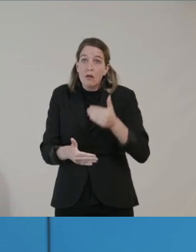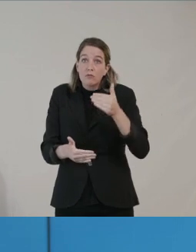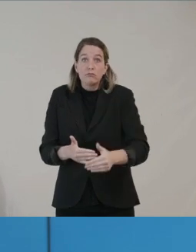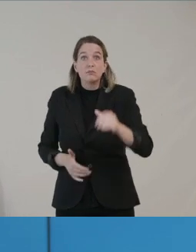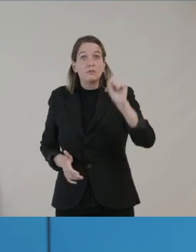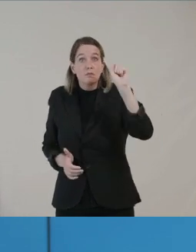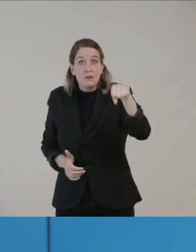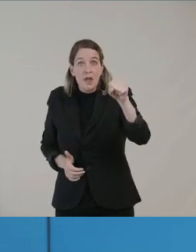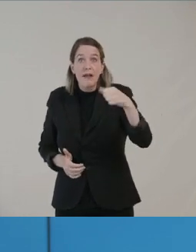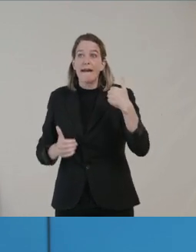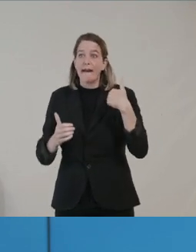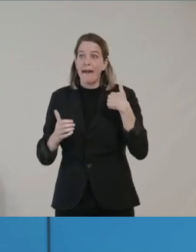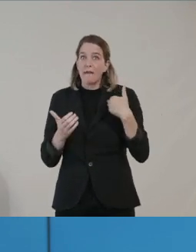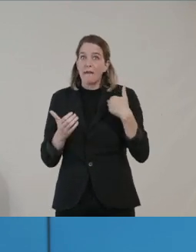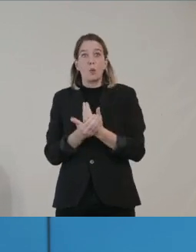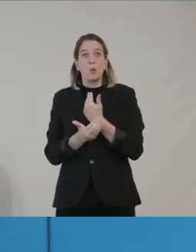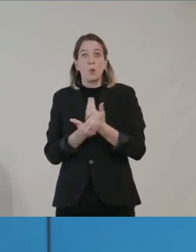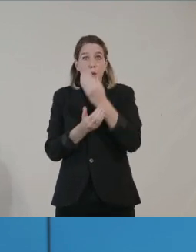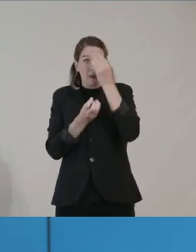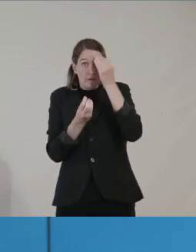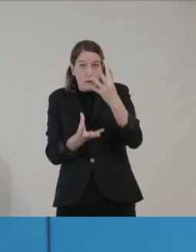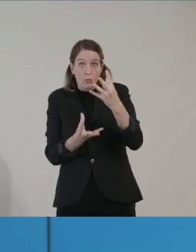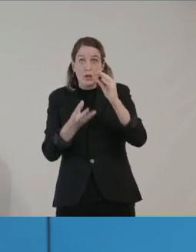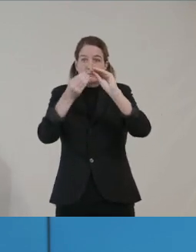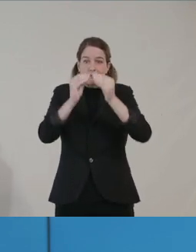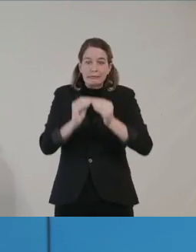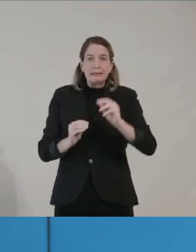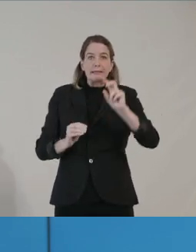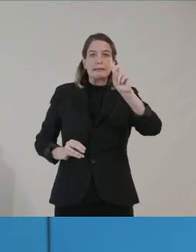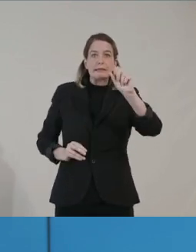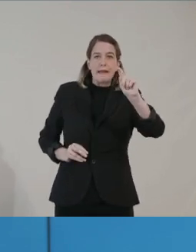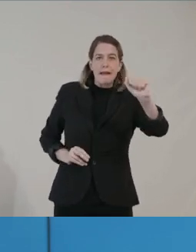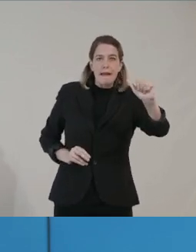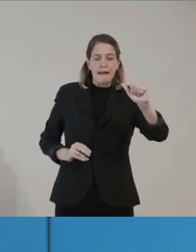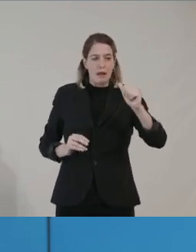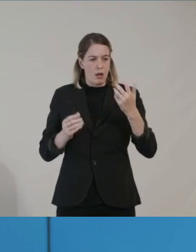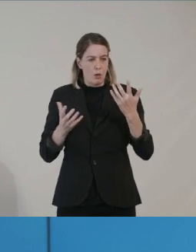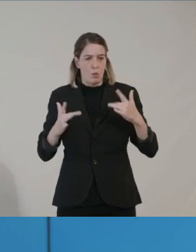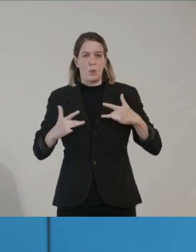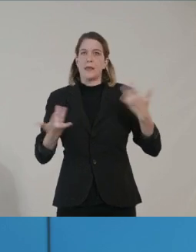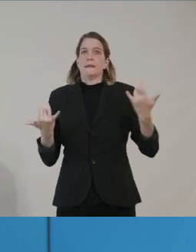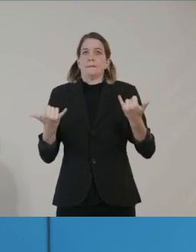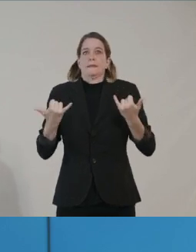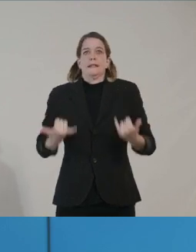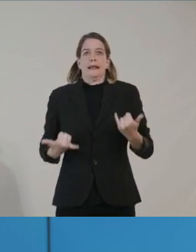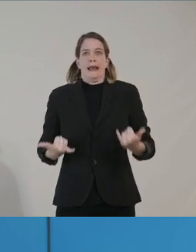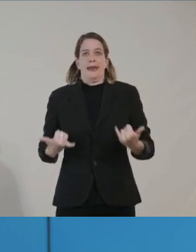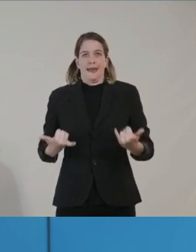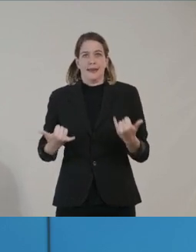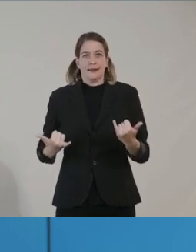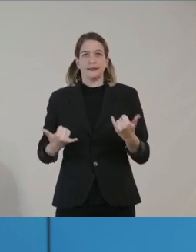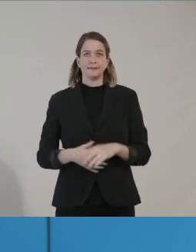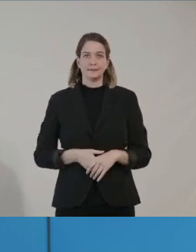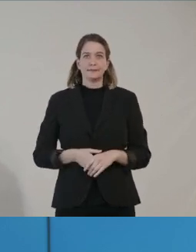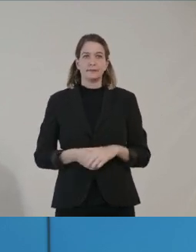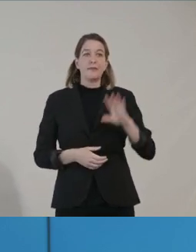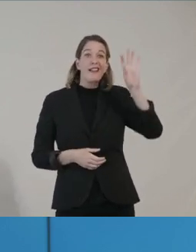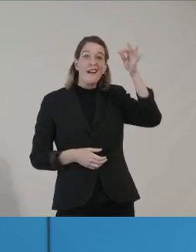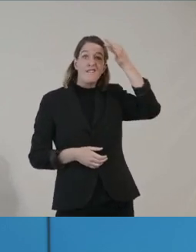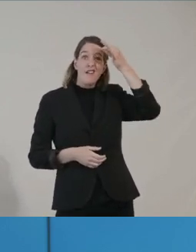today, the information that we're looking at, the guidance that we're receiving from our federal